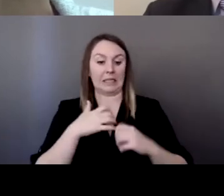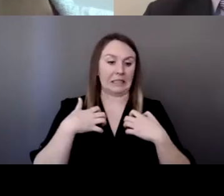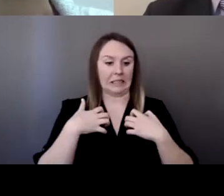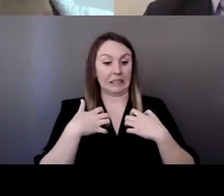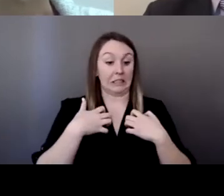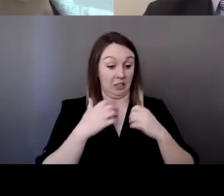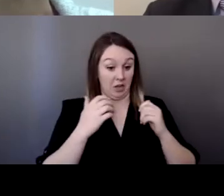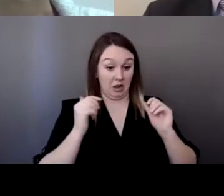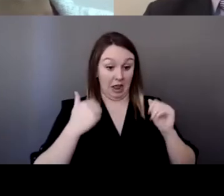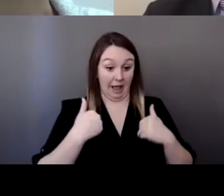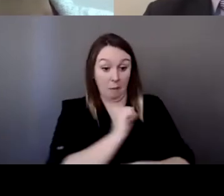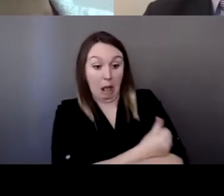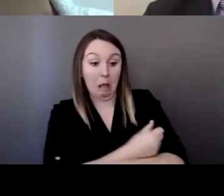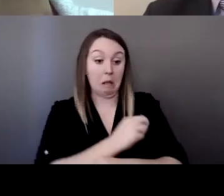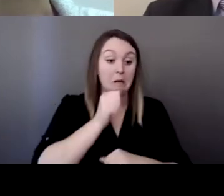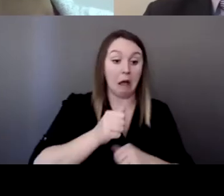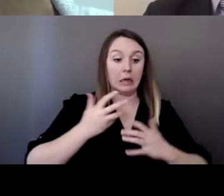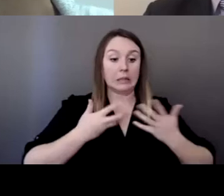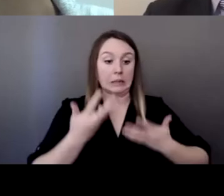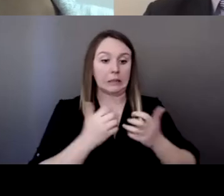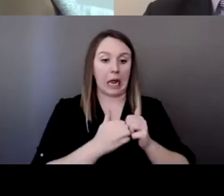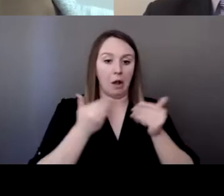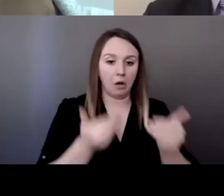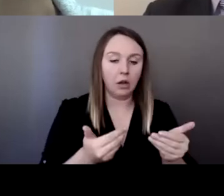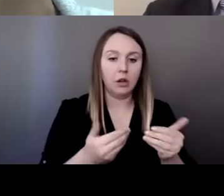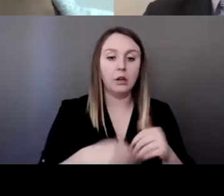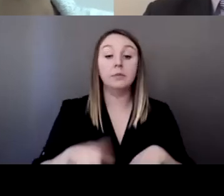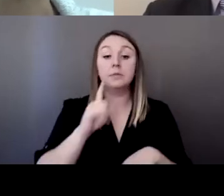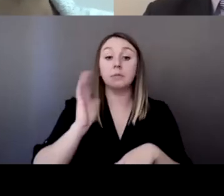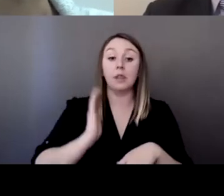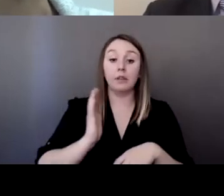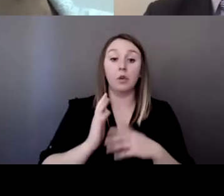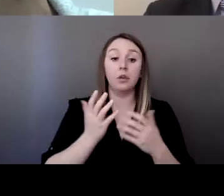where originally our tribes wanted to go out for cross-deputizing.